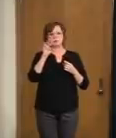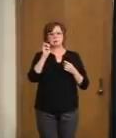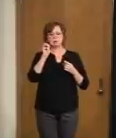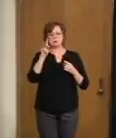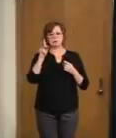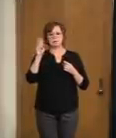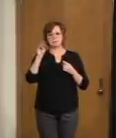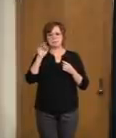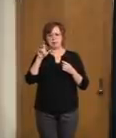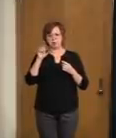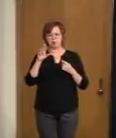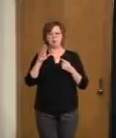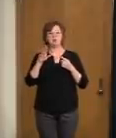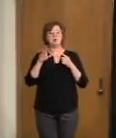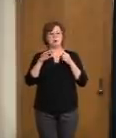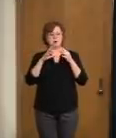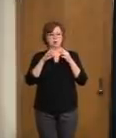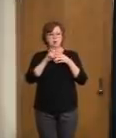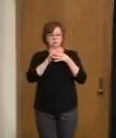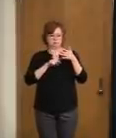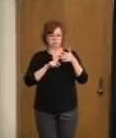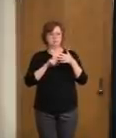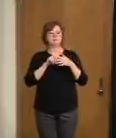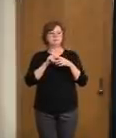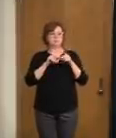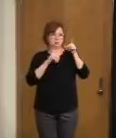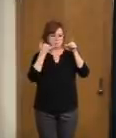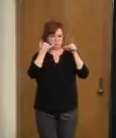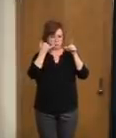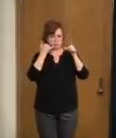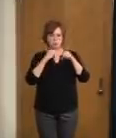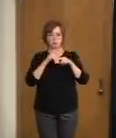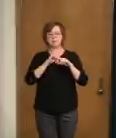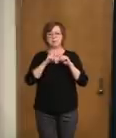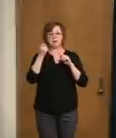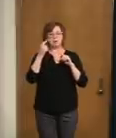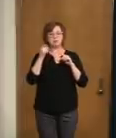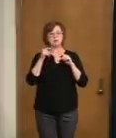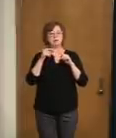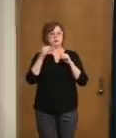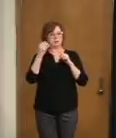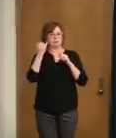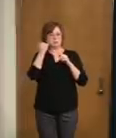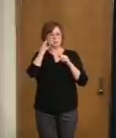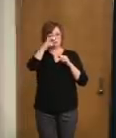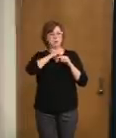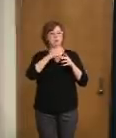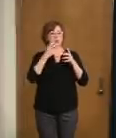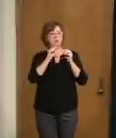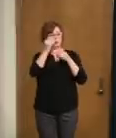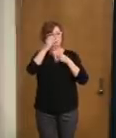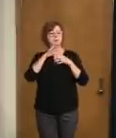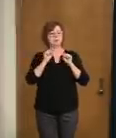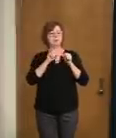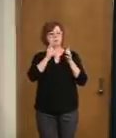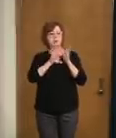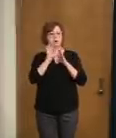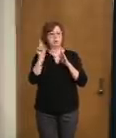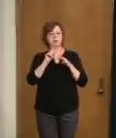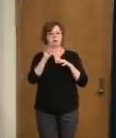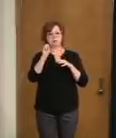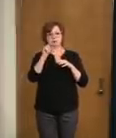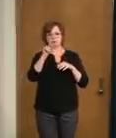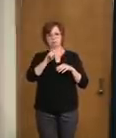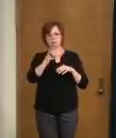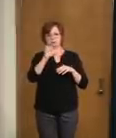on Saskatchewan.ca. Start with Dr. Shahab. Thank you. So I'll maybe make a few opening remarks and just